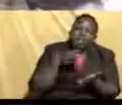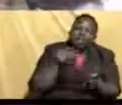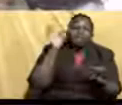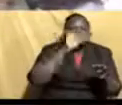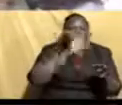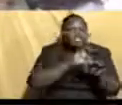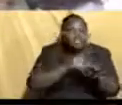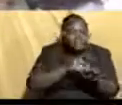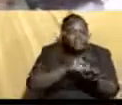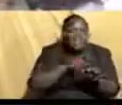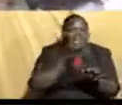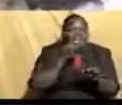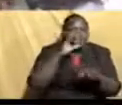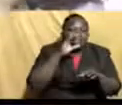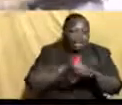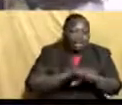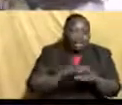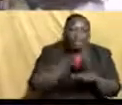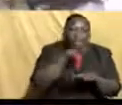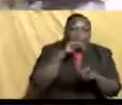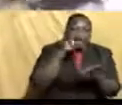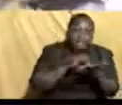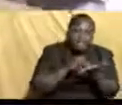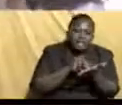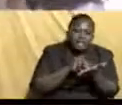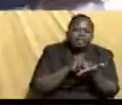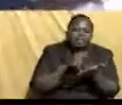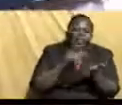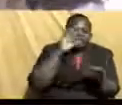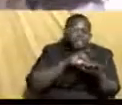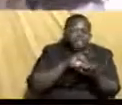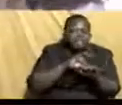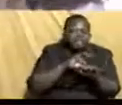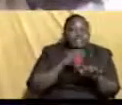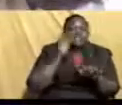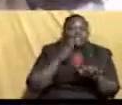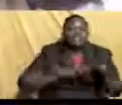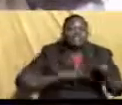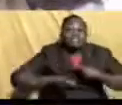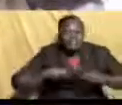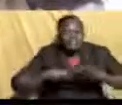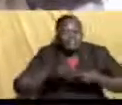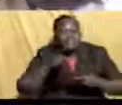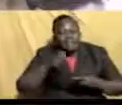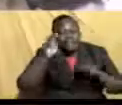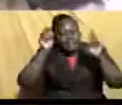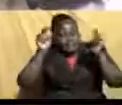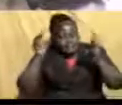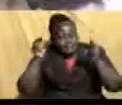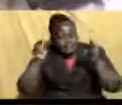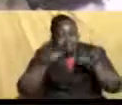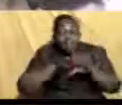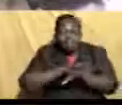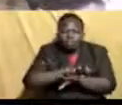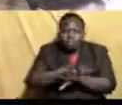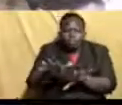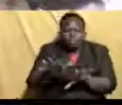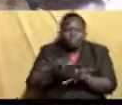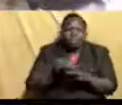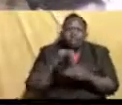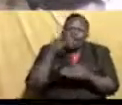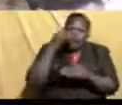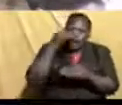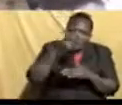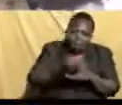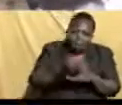means for them to get 1 million voters, they will have to sell that idea to much, much more than that, a broader population. After that,